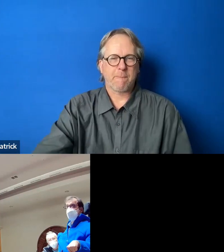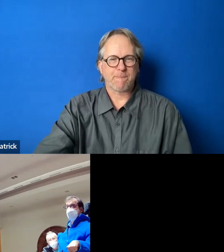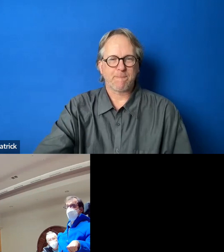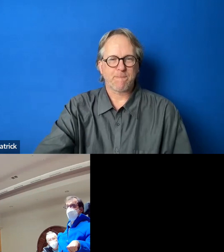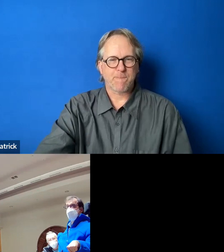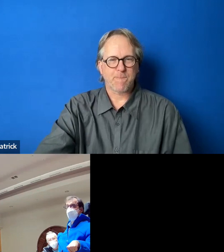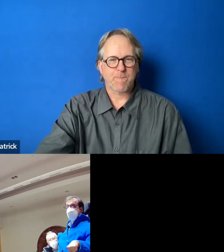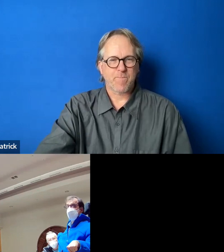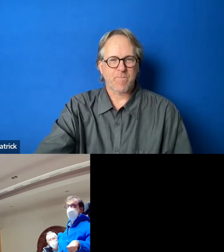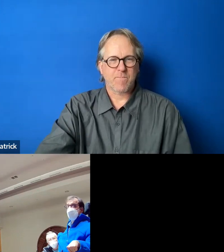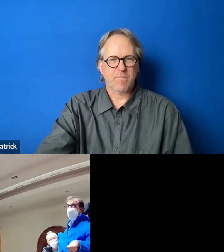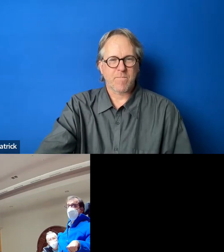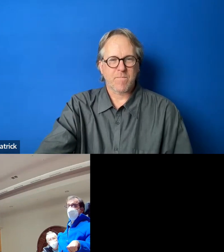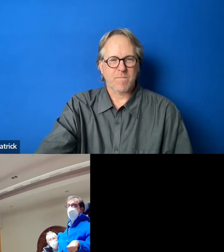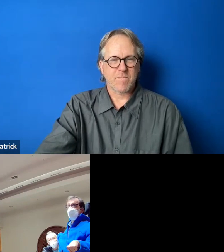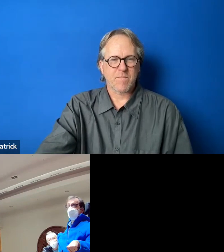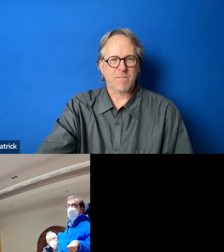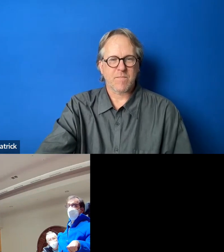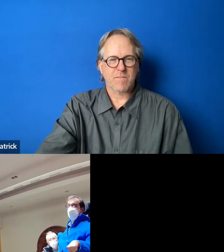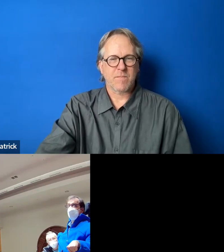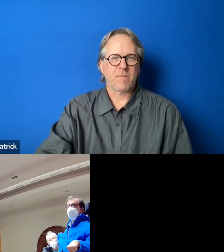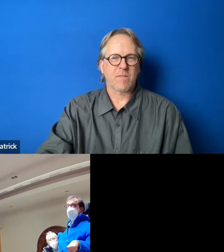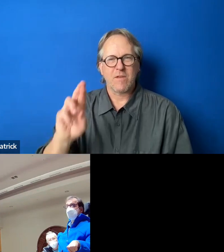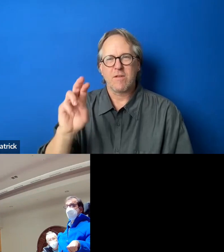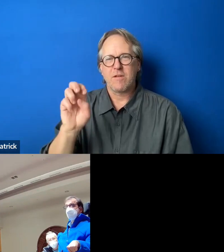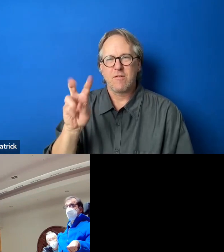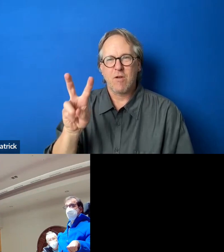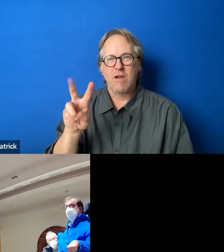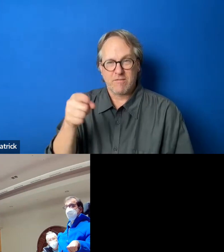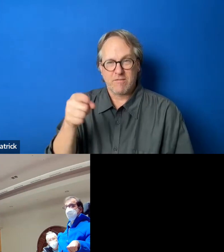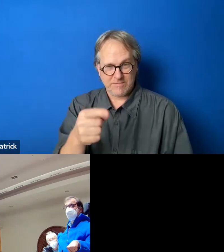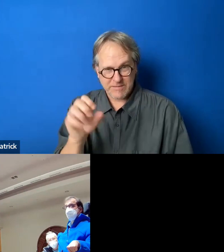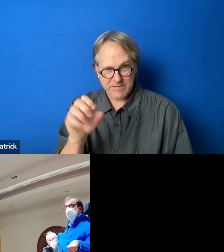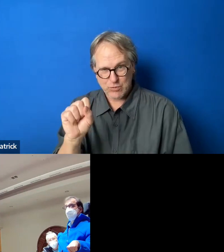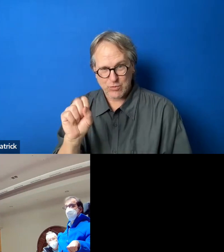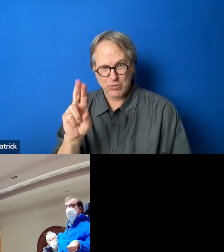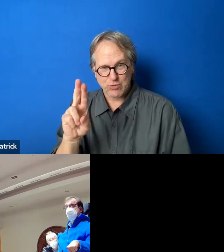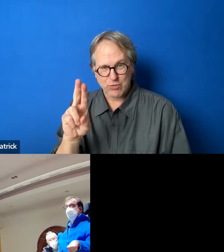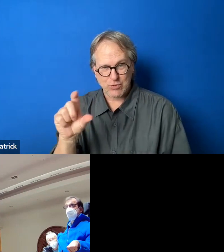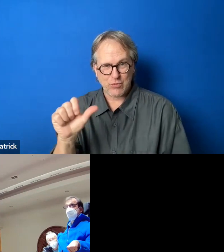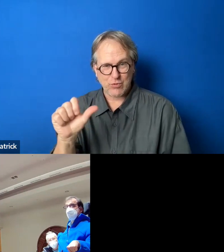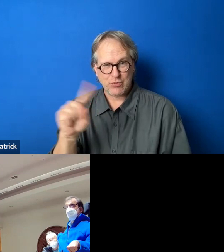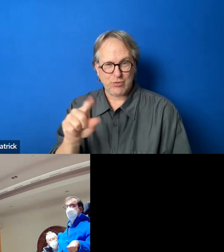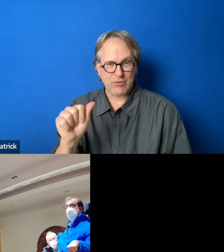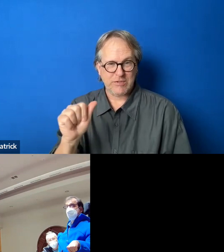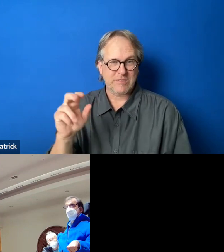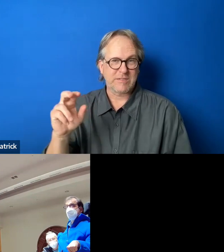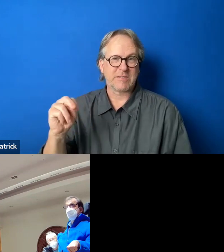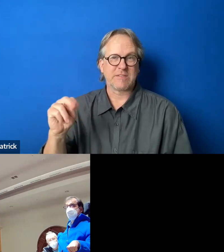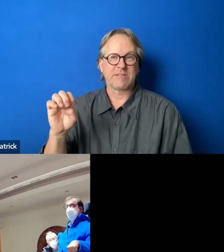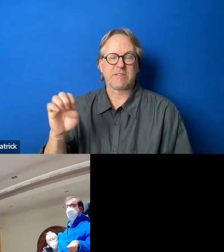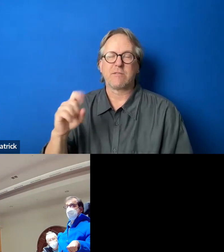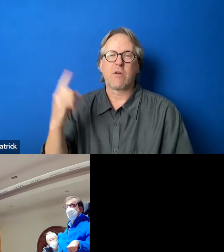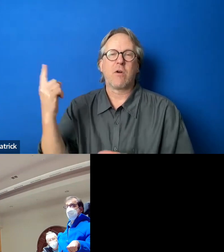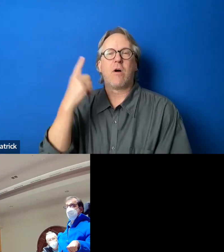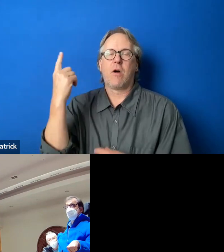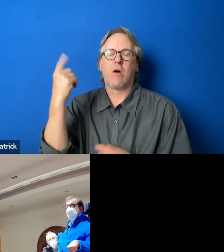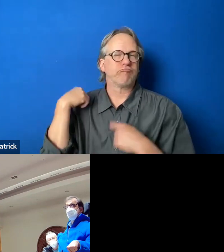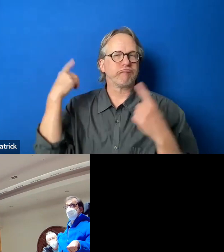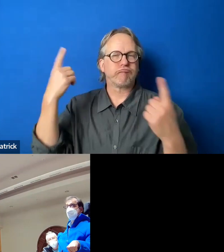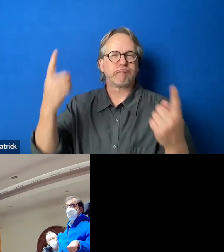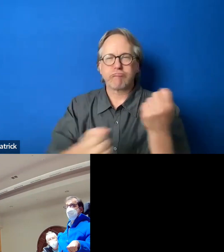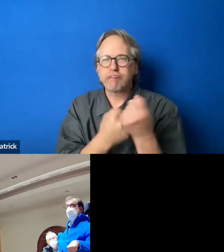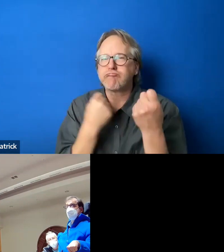And Rev. Suzanne has always been supportive and inclusive.